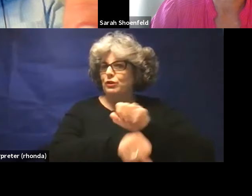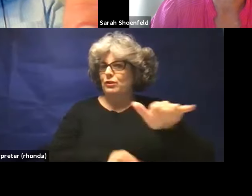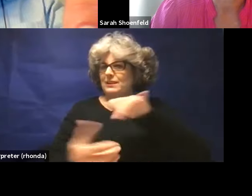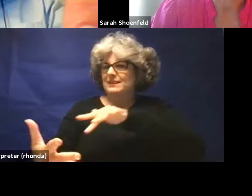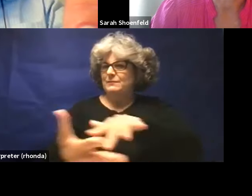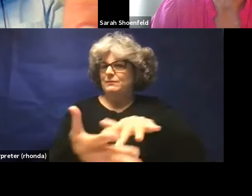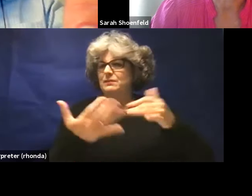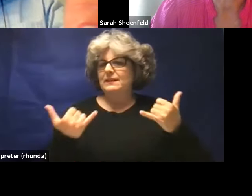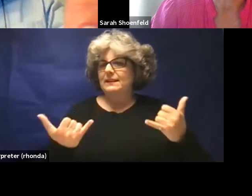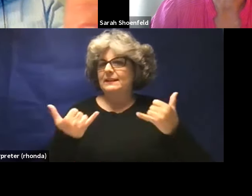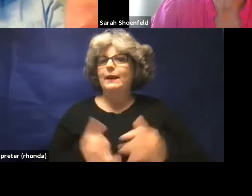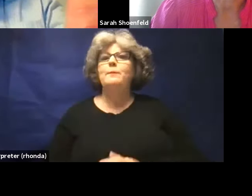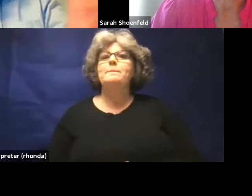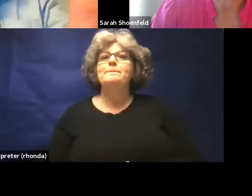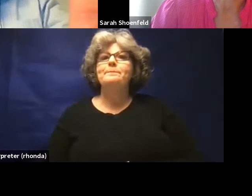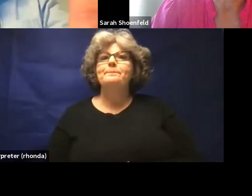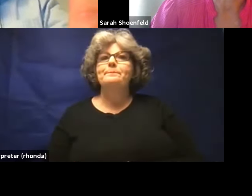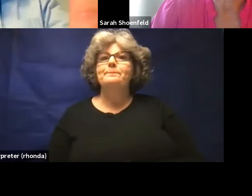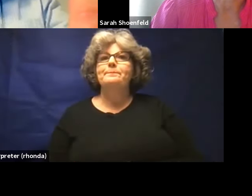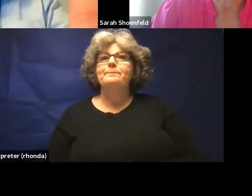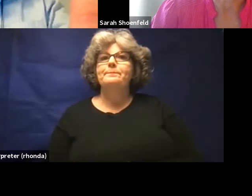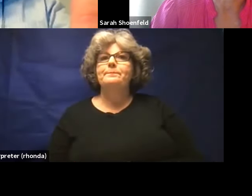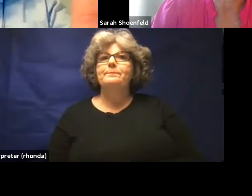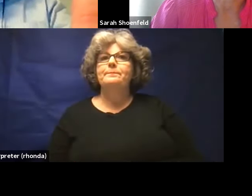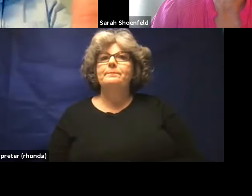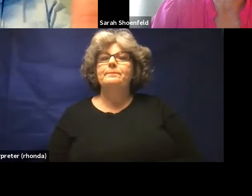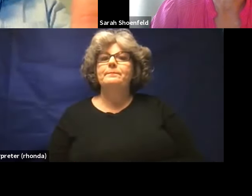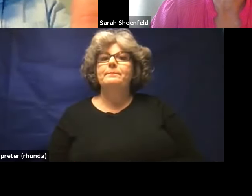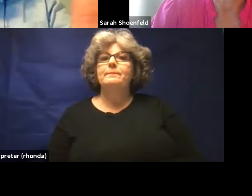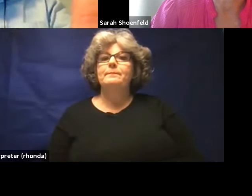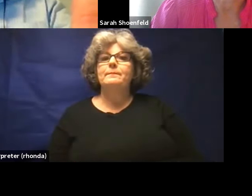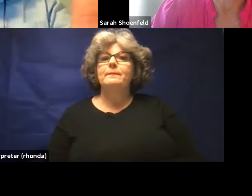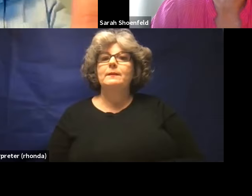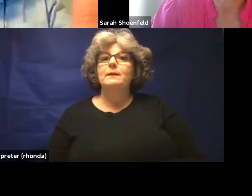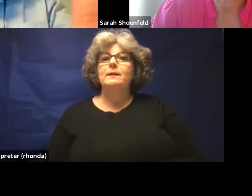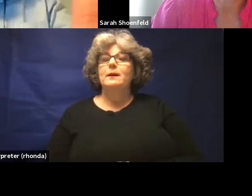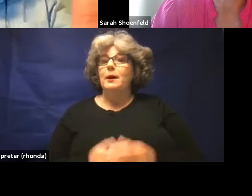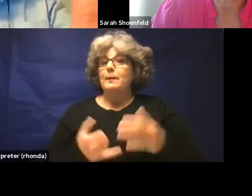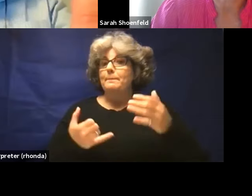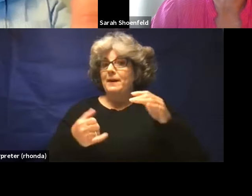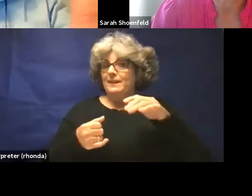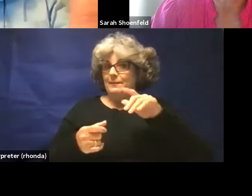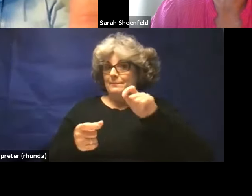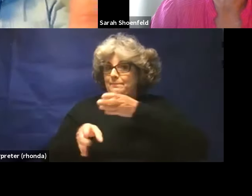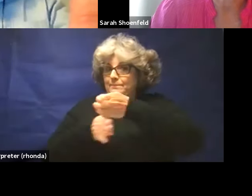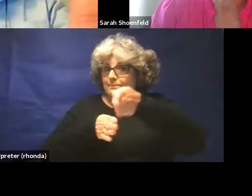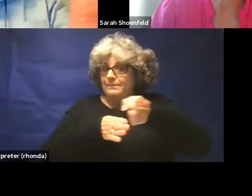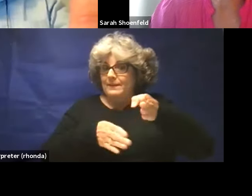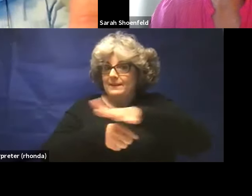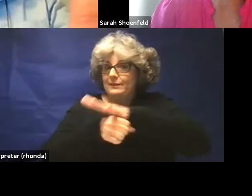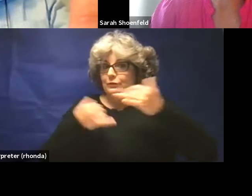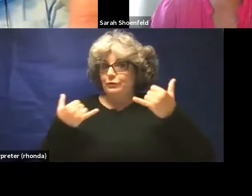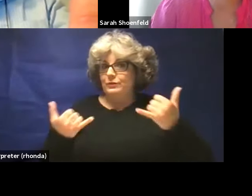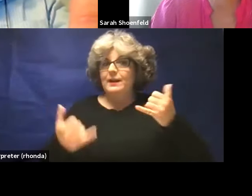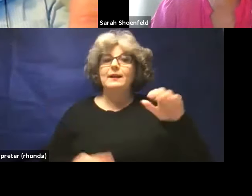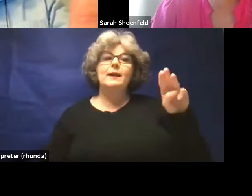study. But I don't know of anybody doing that work in the neighborhoods that we've been talking about today. And I would